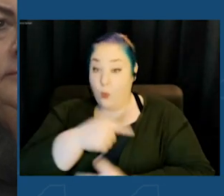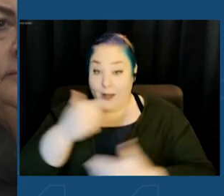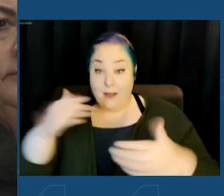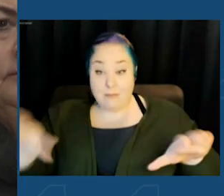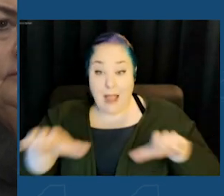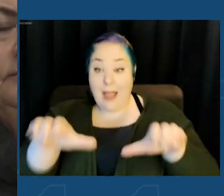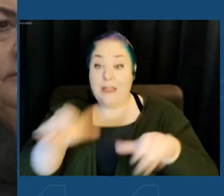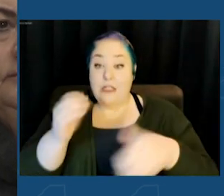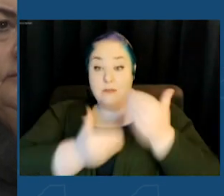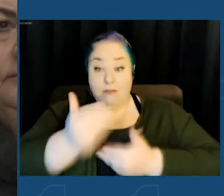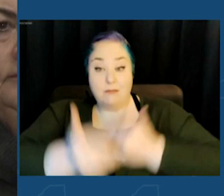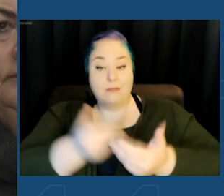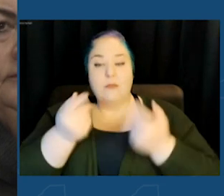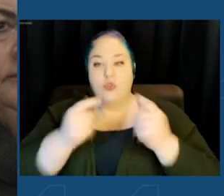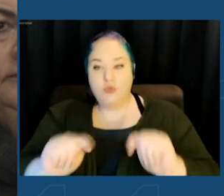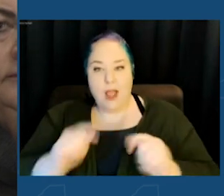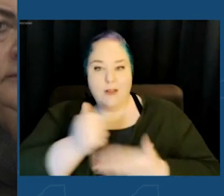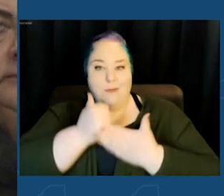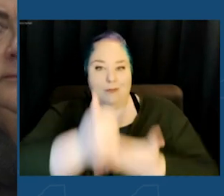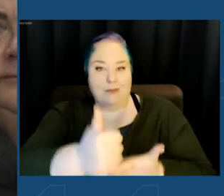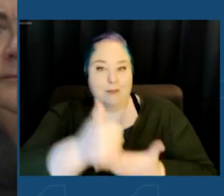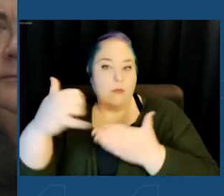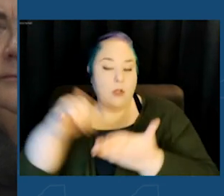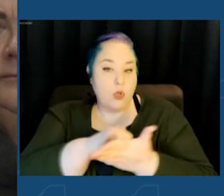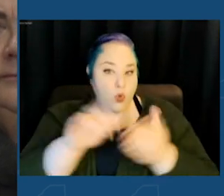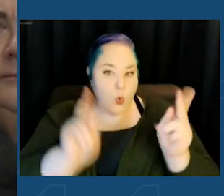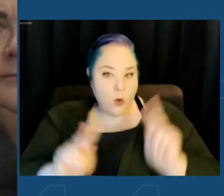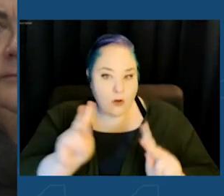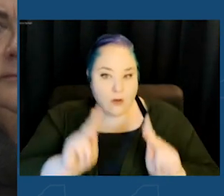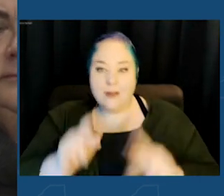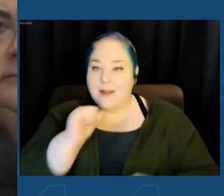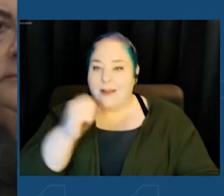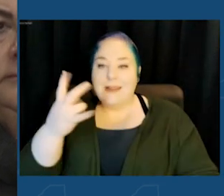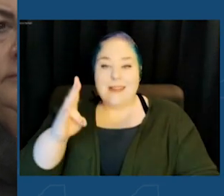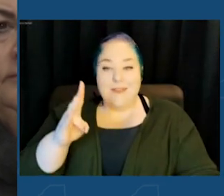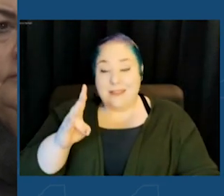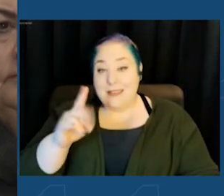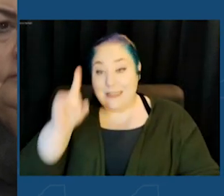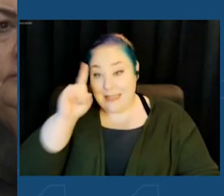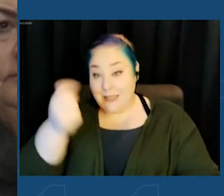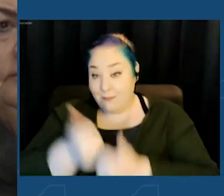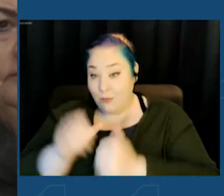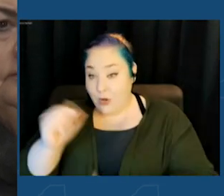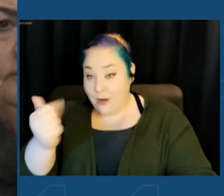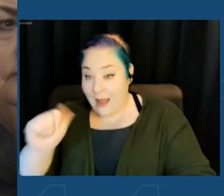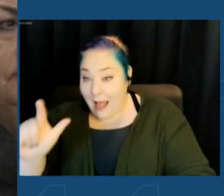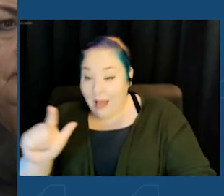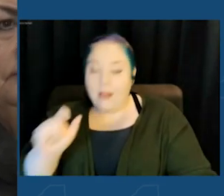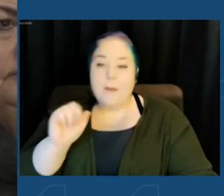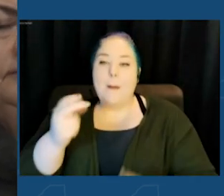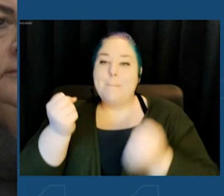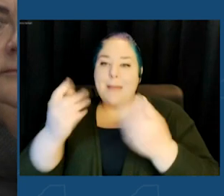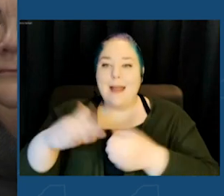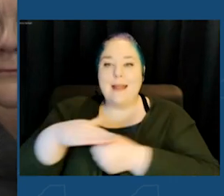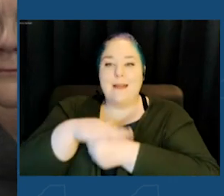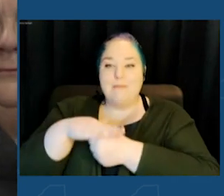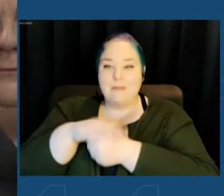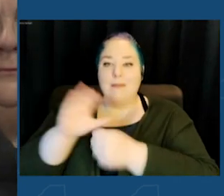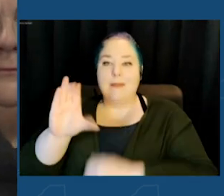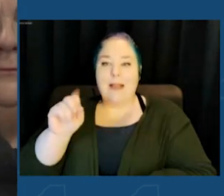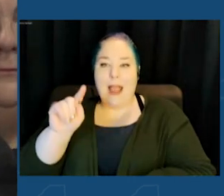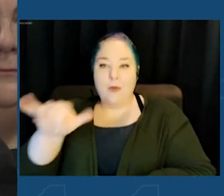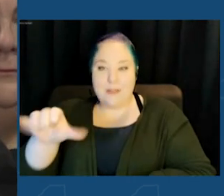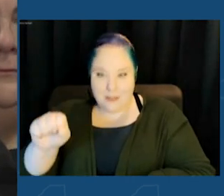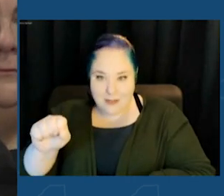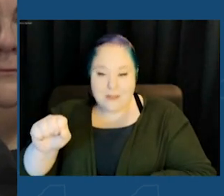to New Yorkers not just our 17 cents per gallon but many counties followed suit a number of parts of our country did it for a